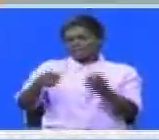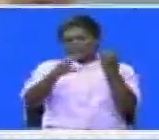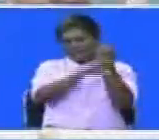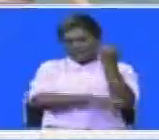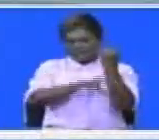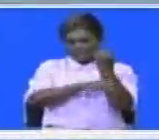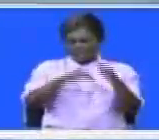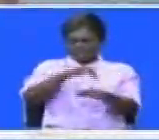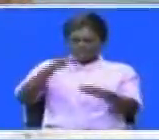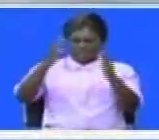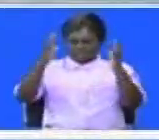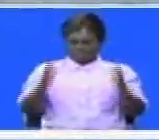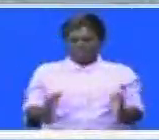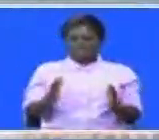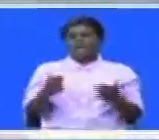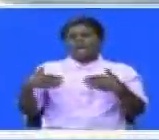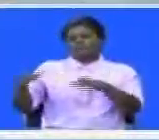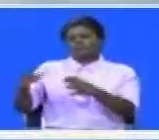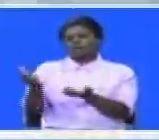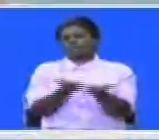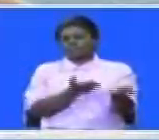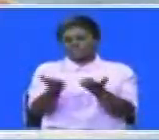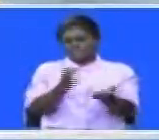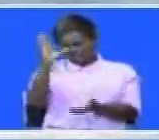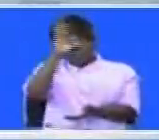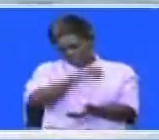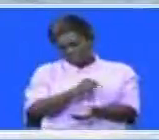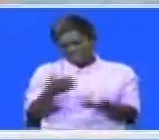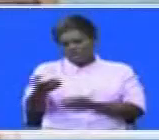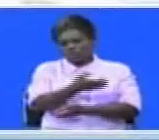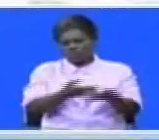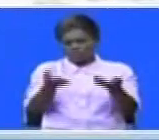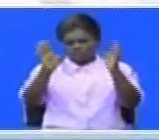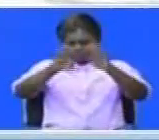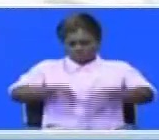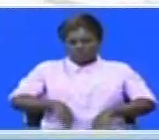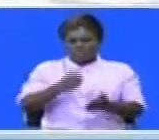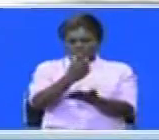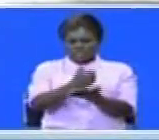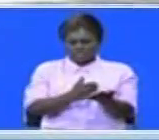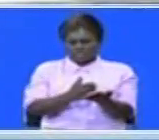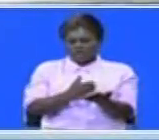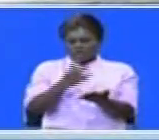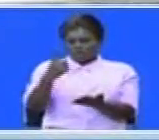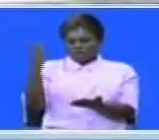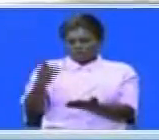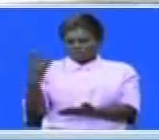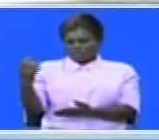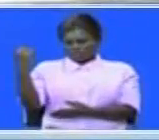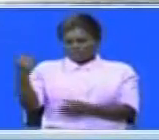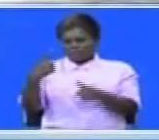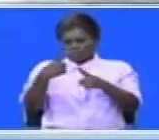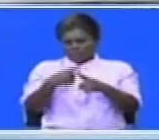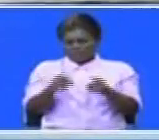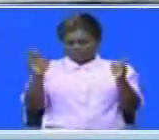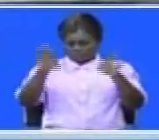shilling tourism industry bereft of business and made a big dent on the country's economy, with the sector shrinking for the last 5 quarters. Arrivals dropped by